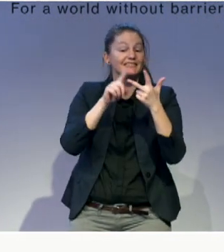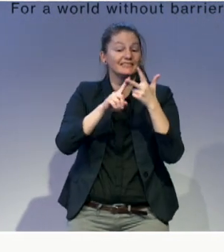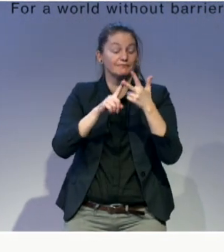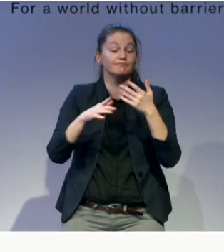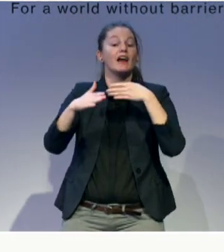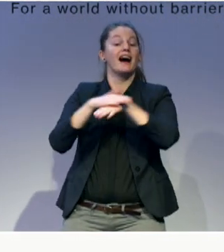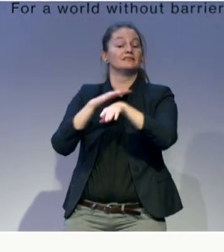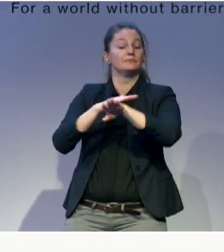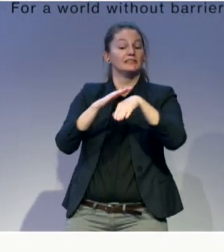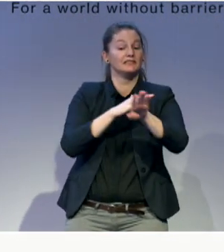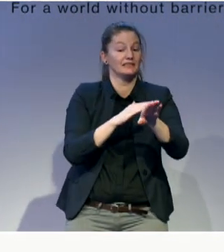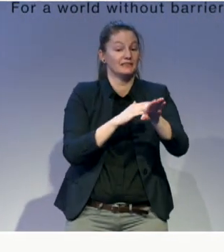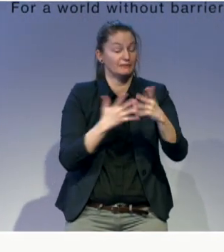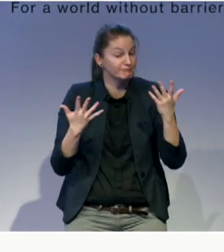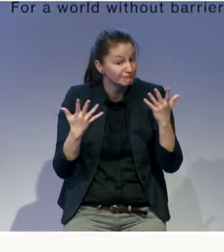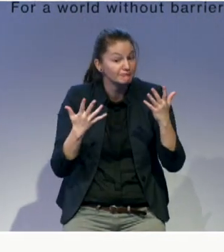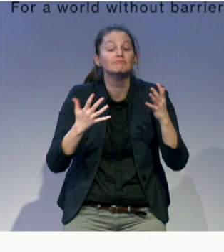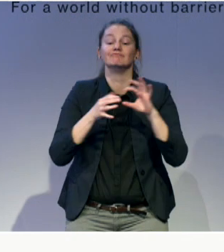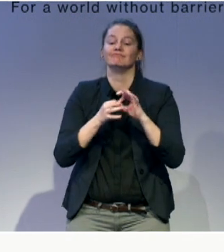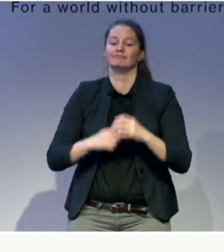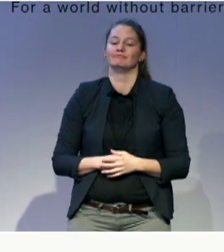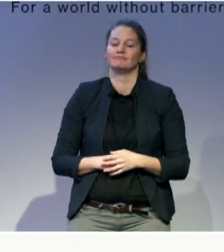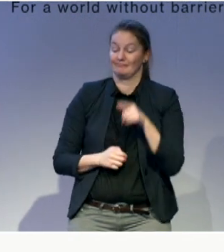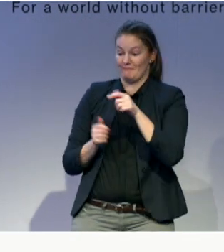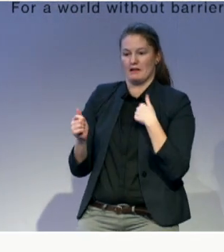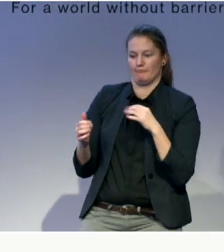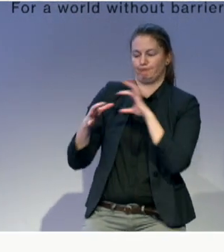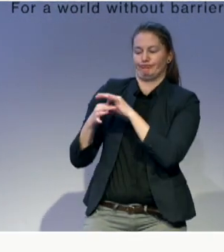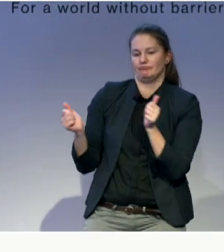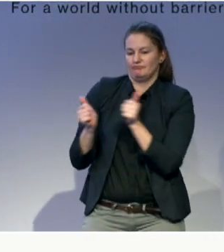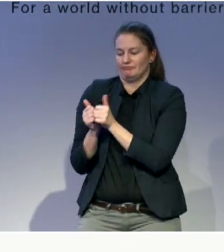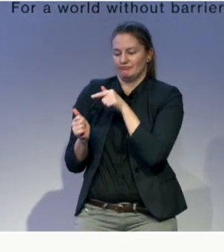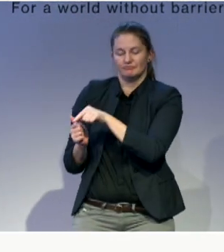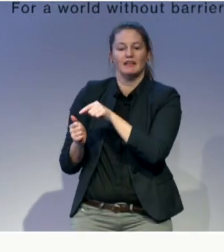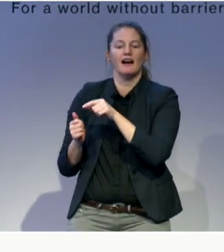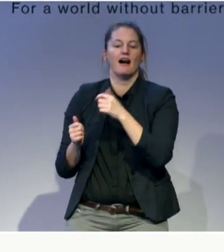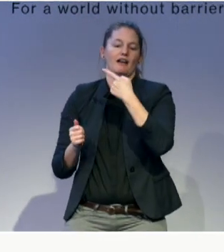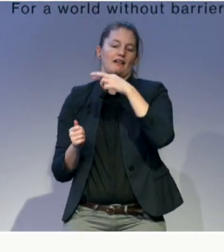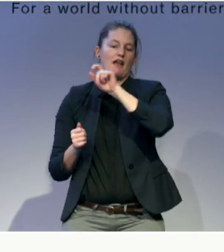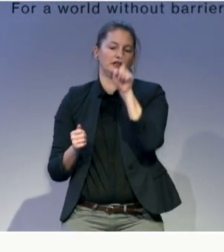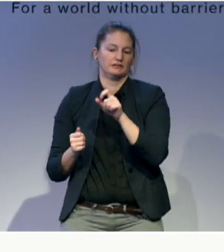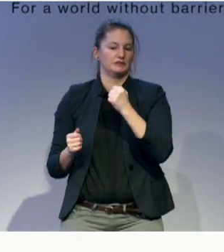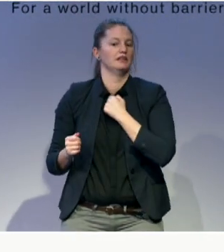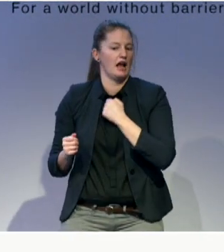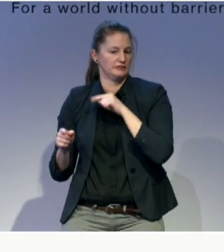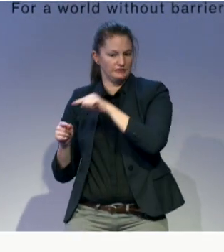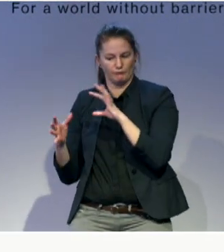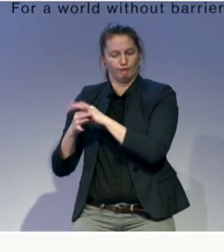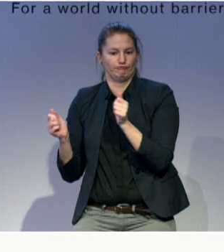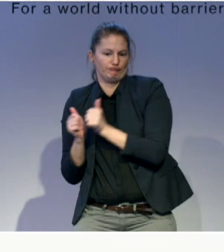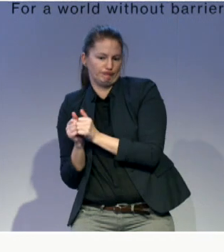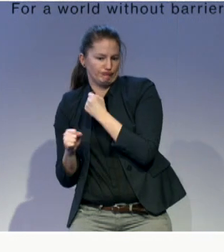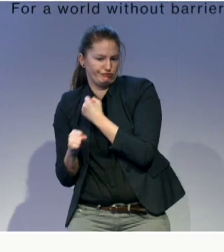supporting its effort to make the city, and especially a new urban development called